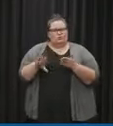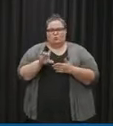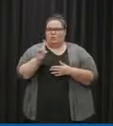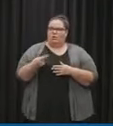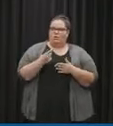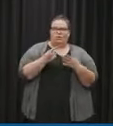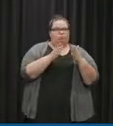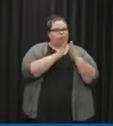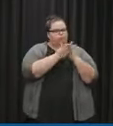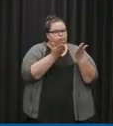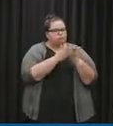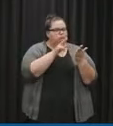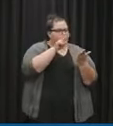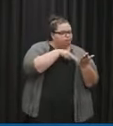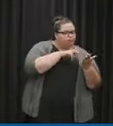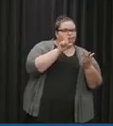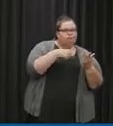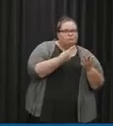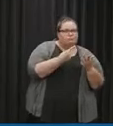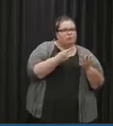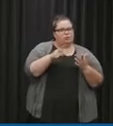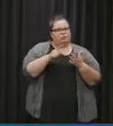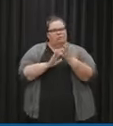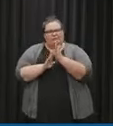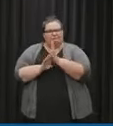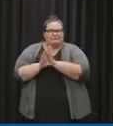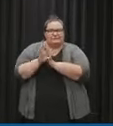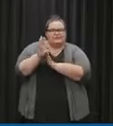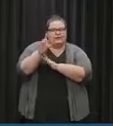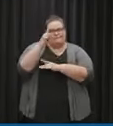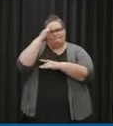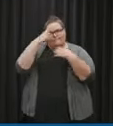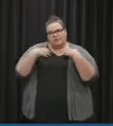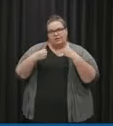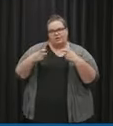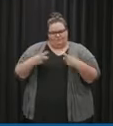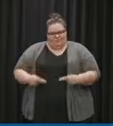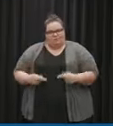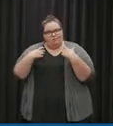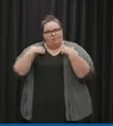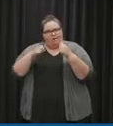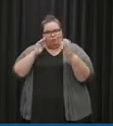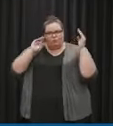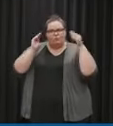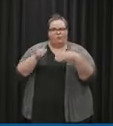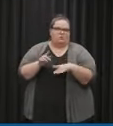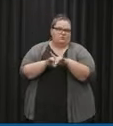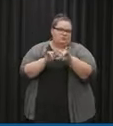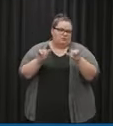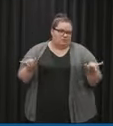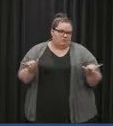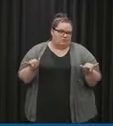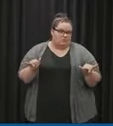in a position to reach their full potential if we don't take their physical and mental health into account in educational planning. Ensuring